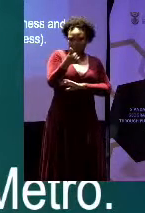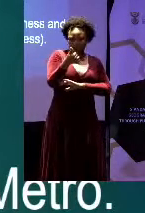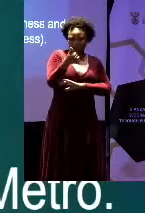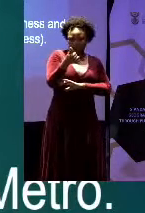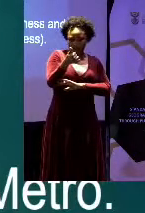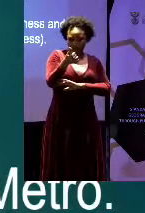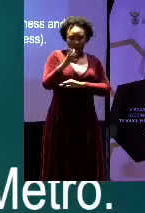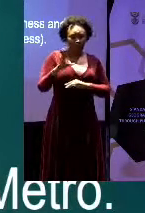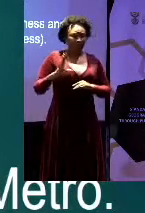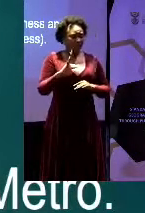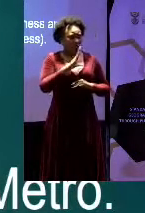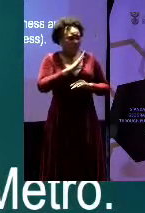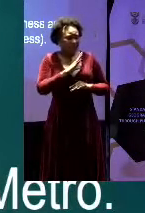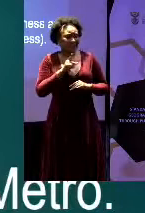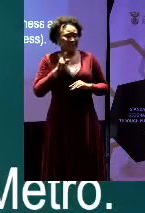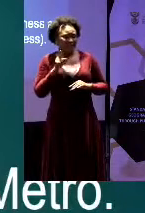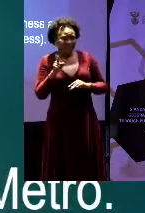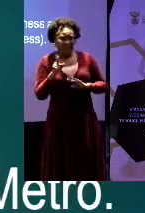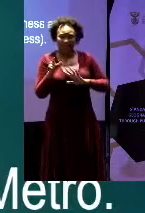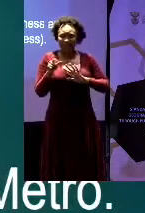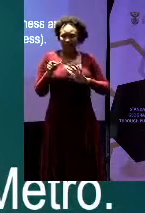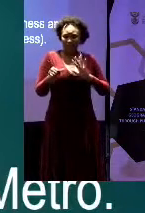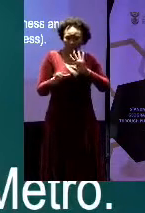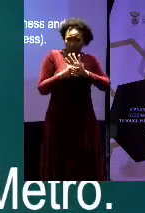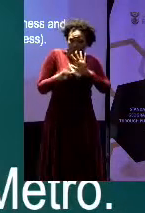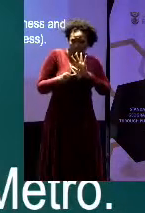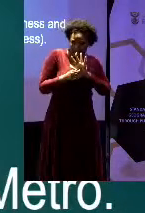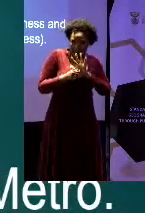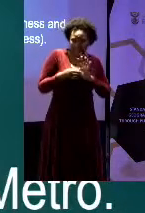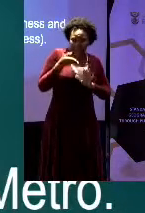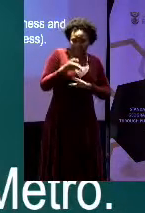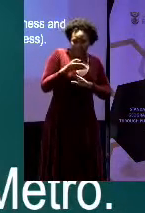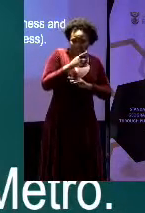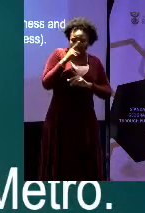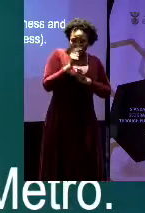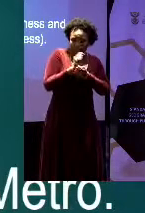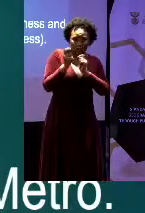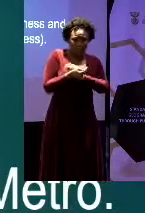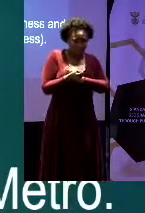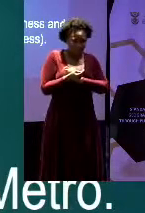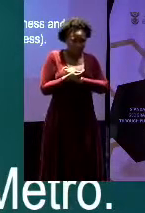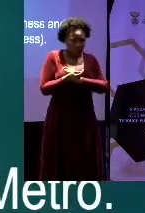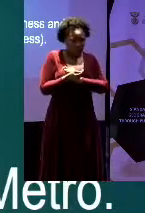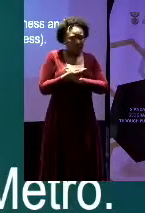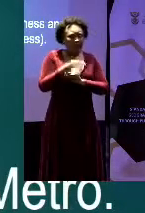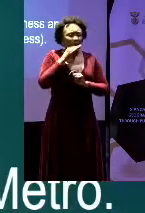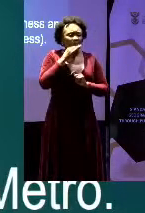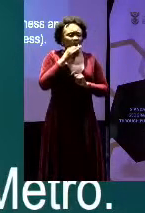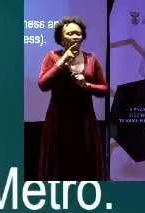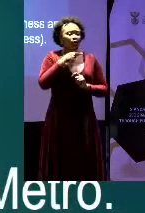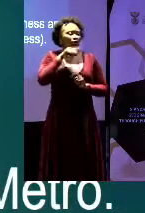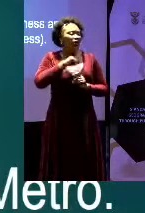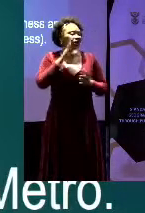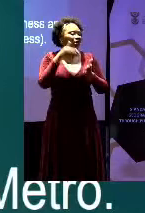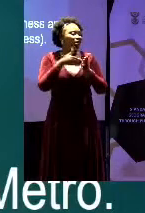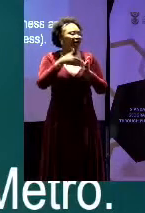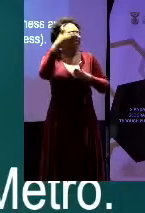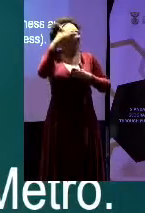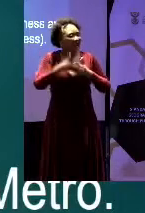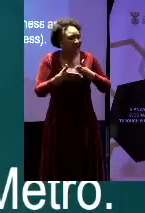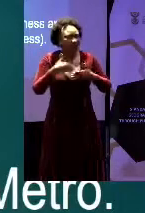very instrumental in this name change application. As I've said, we came at the tail end of the process where